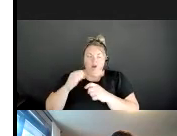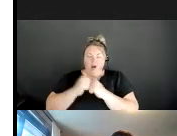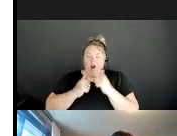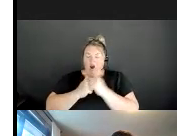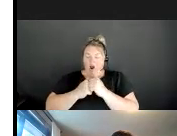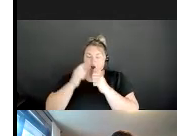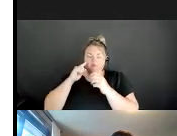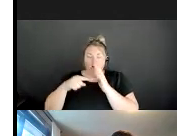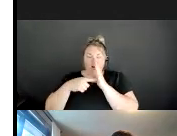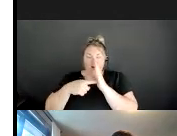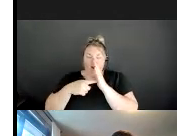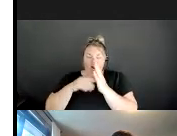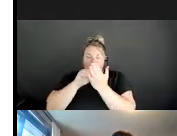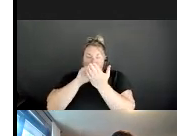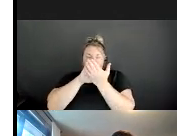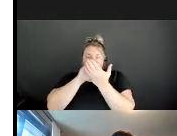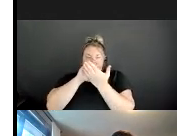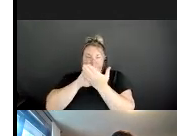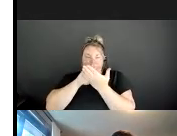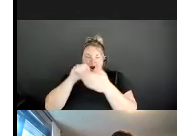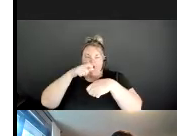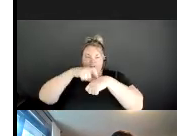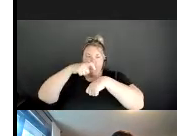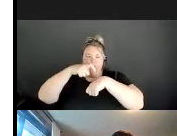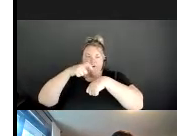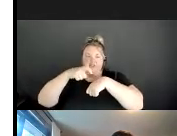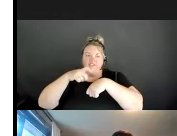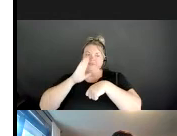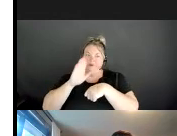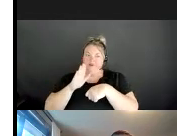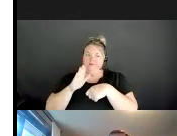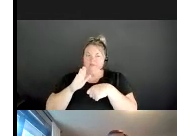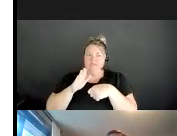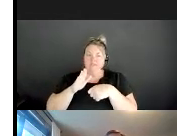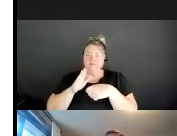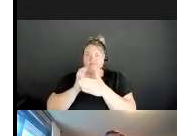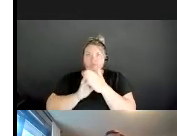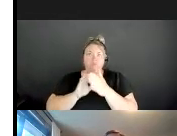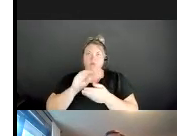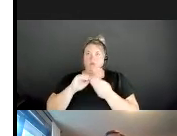For example, documentation and timeliness is going to be the chapter number, so